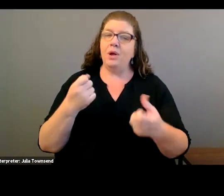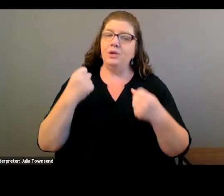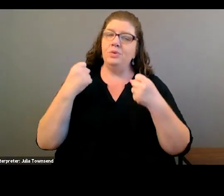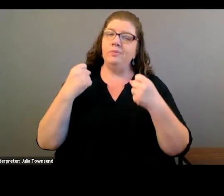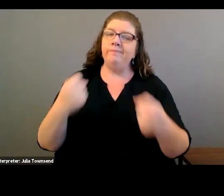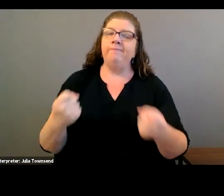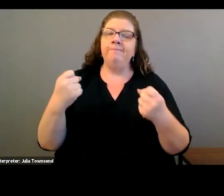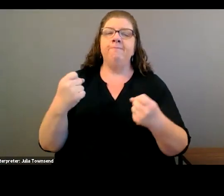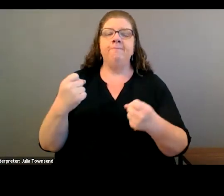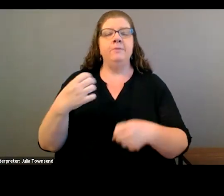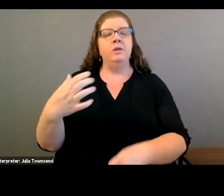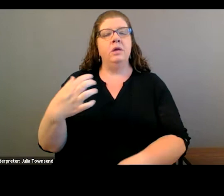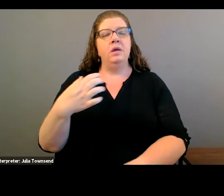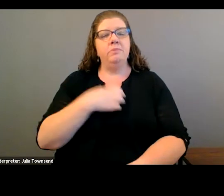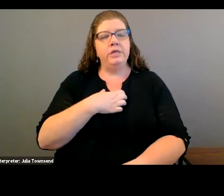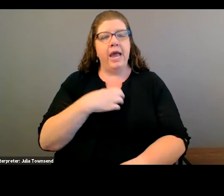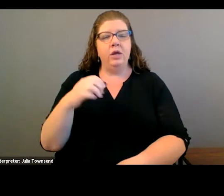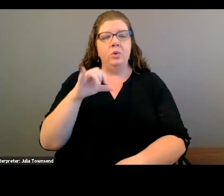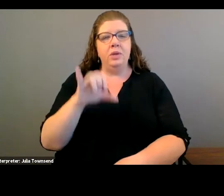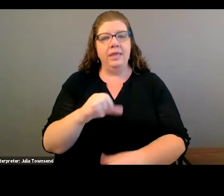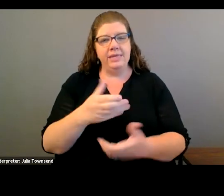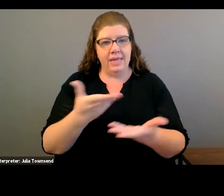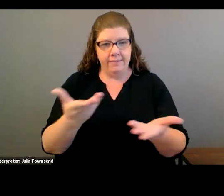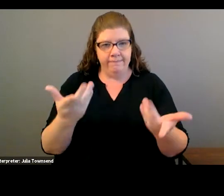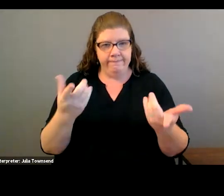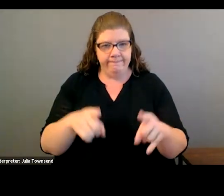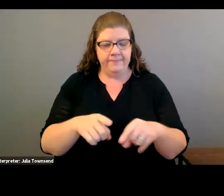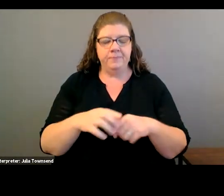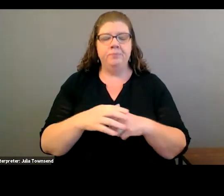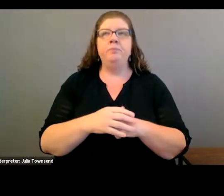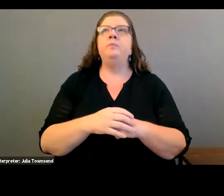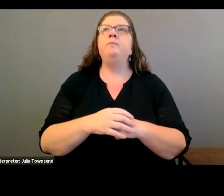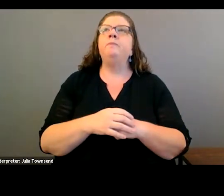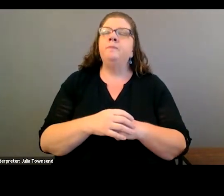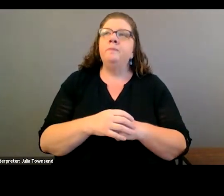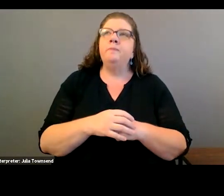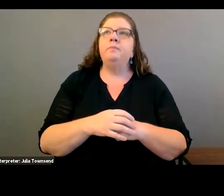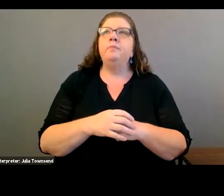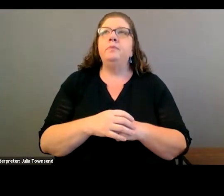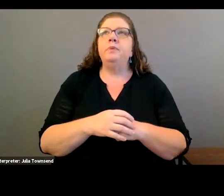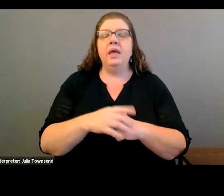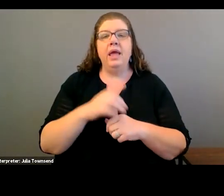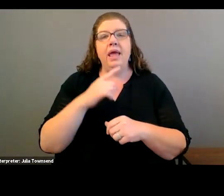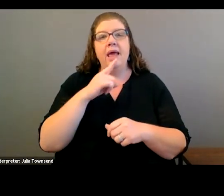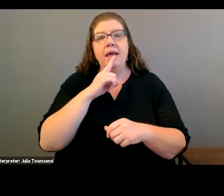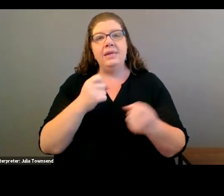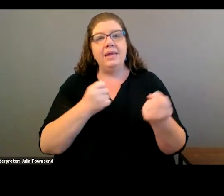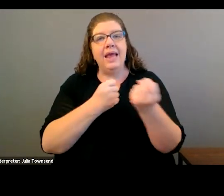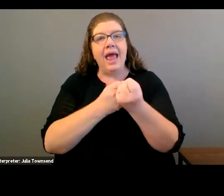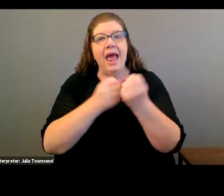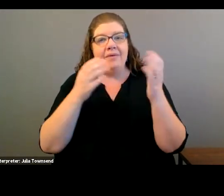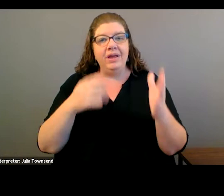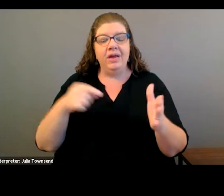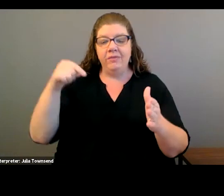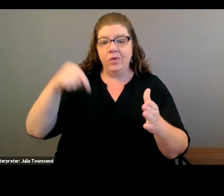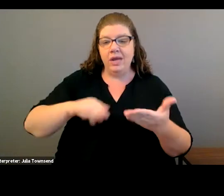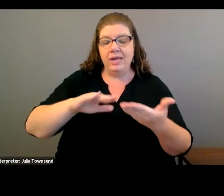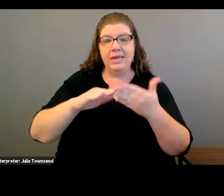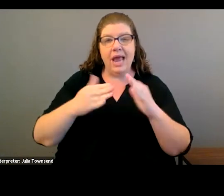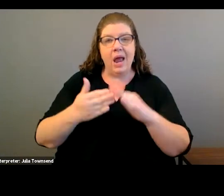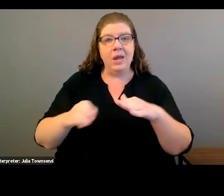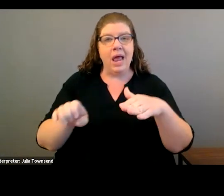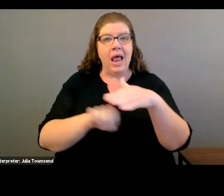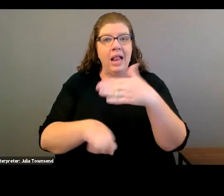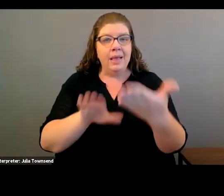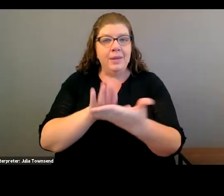object to this item. As an advocate for downtown elementary